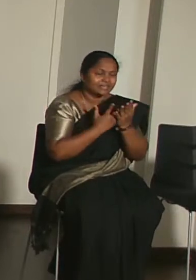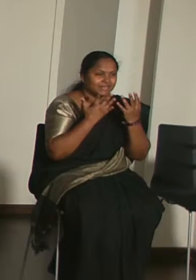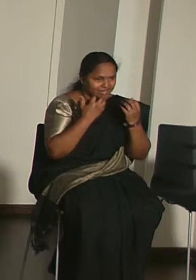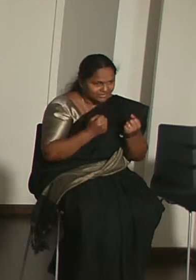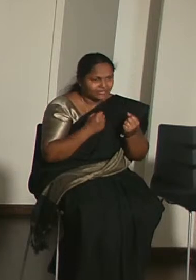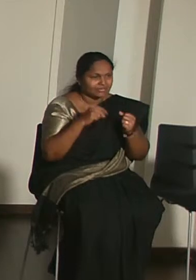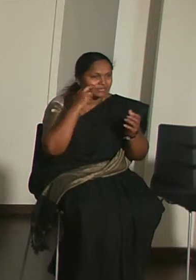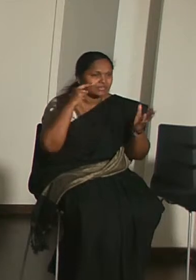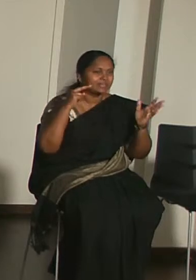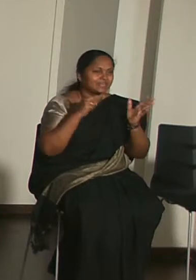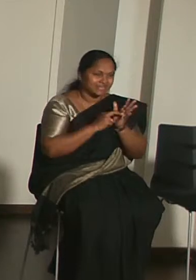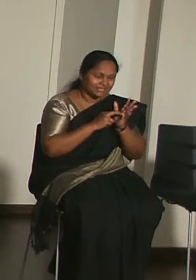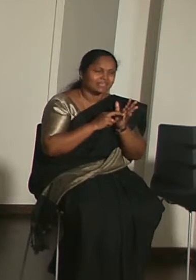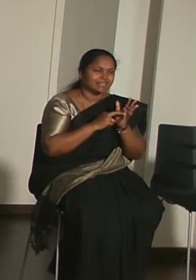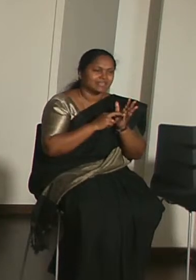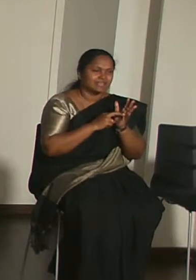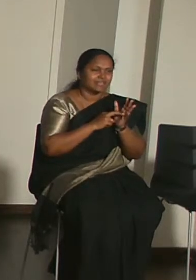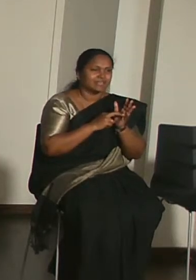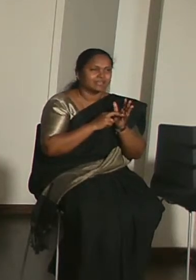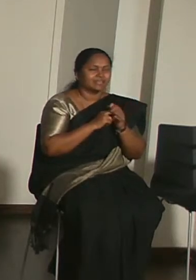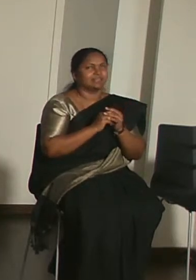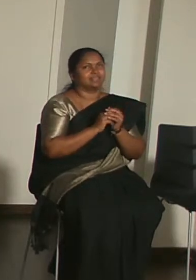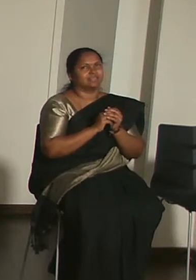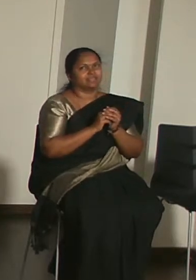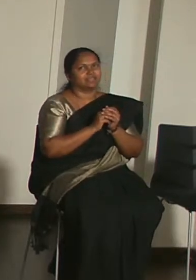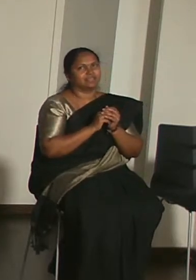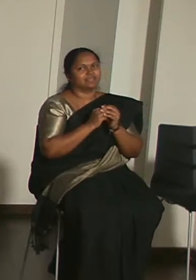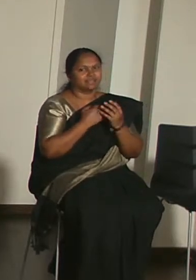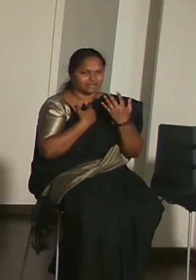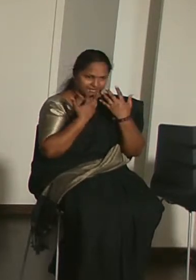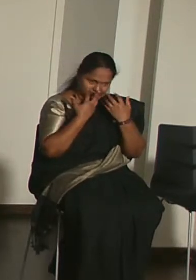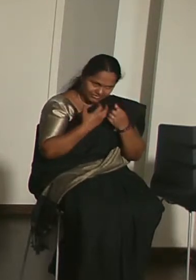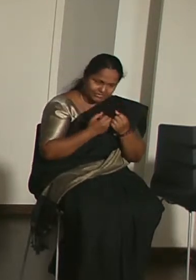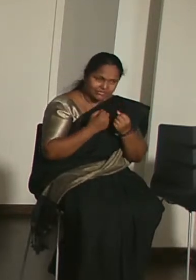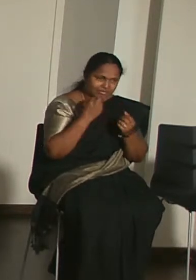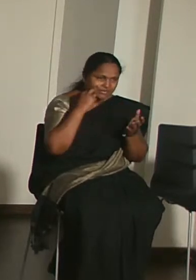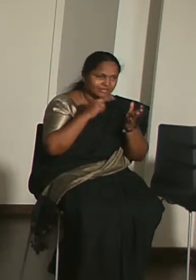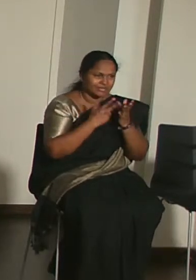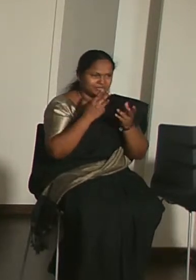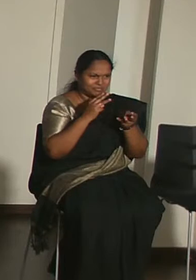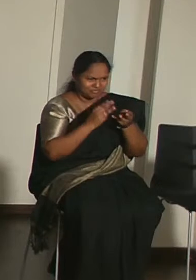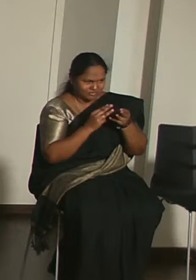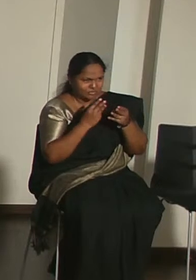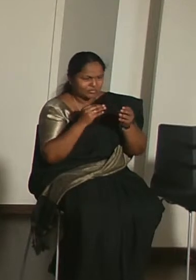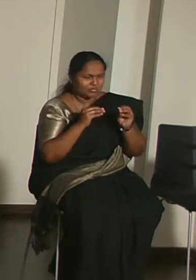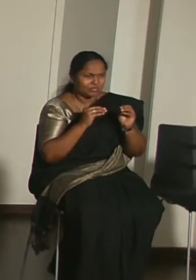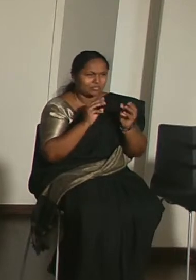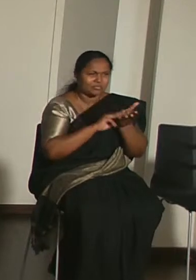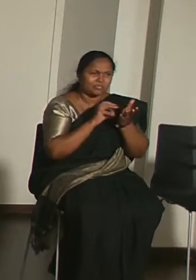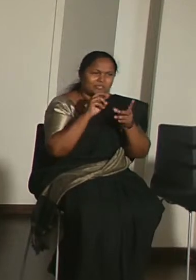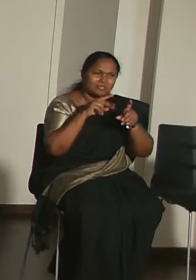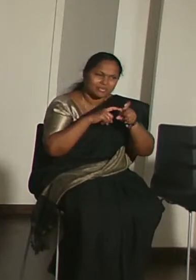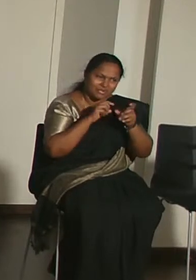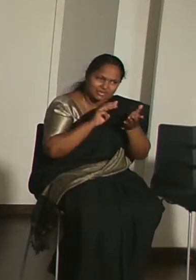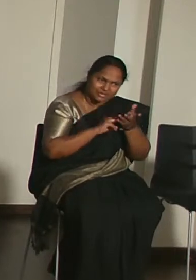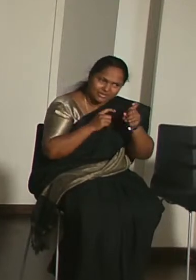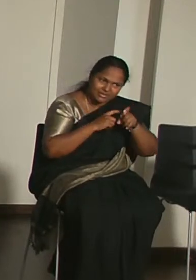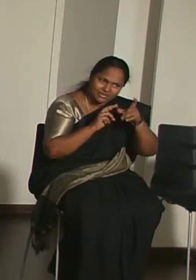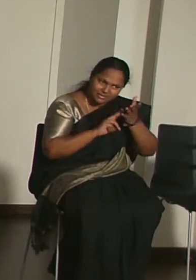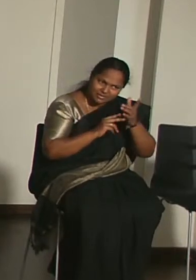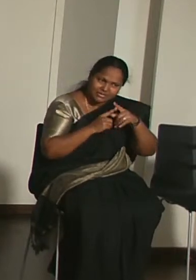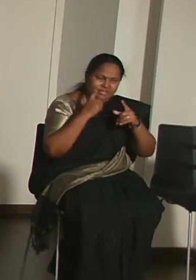I mean, looking back, I can definitely remember moments that that threshold was